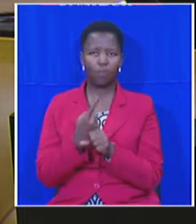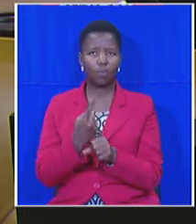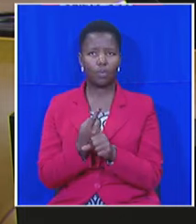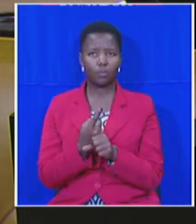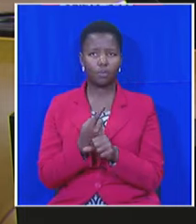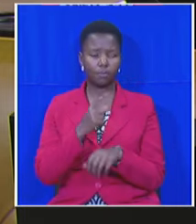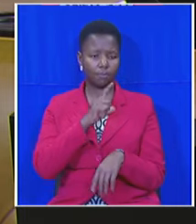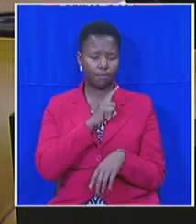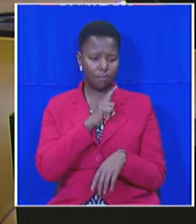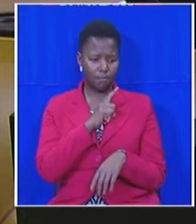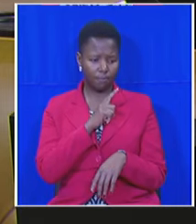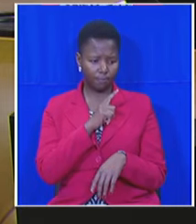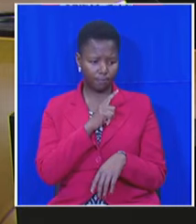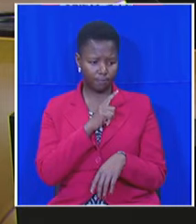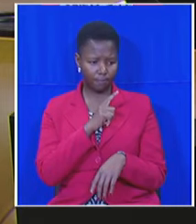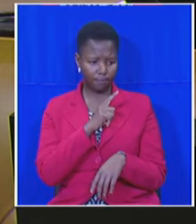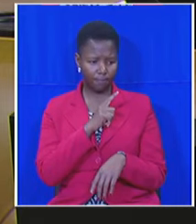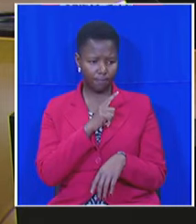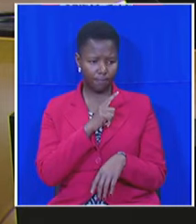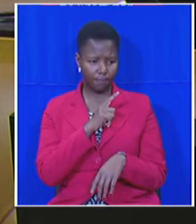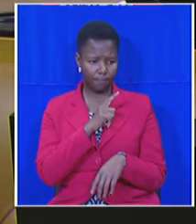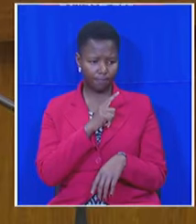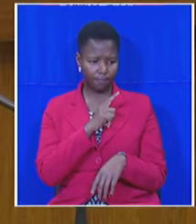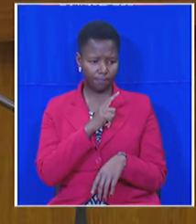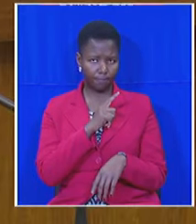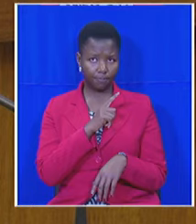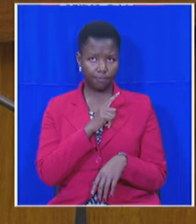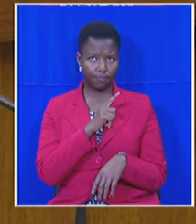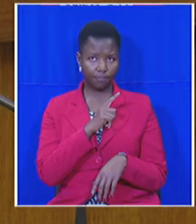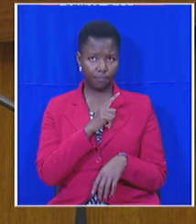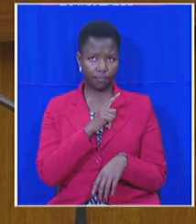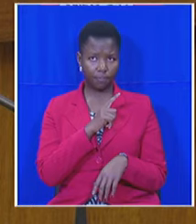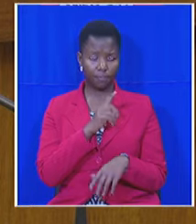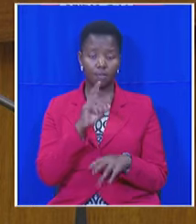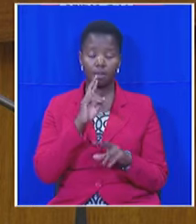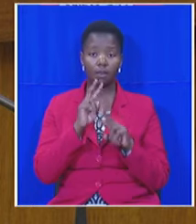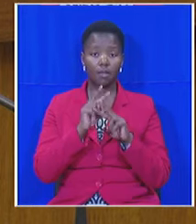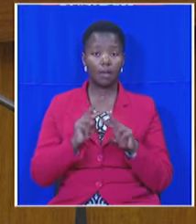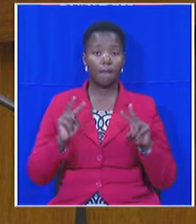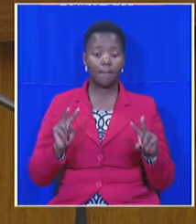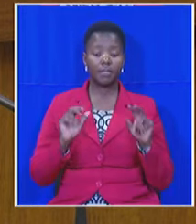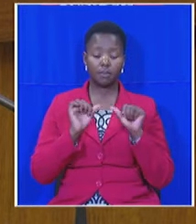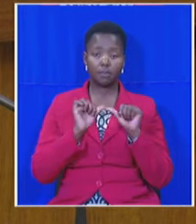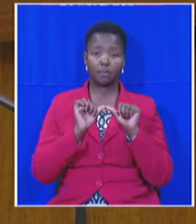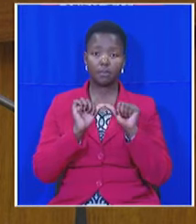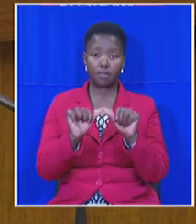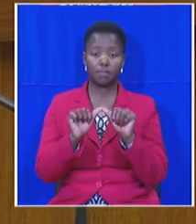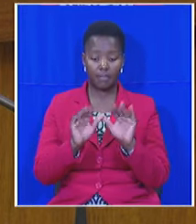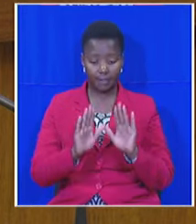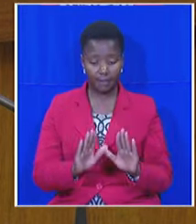because you cannot say that you want to promote peace and stability in the country and in the